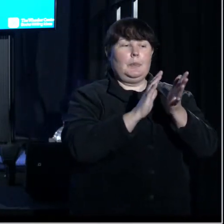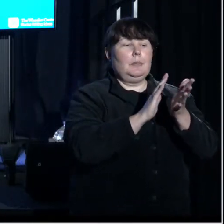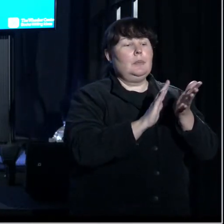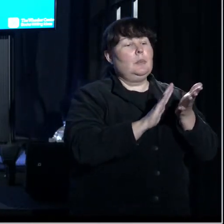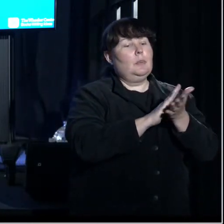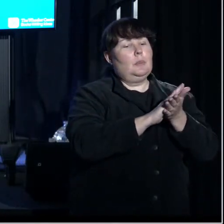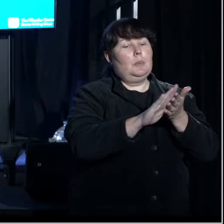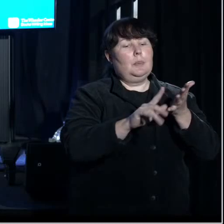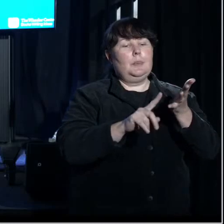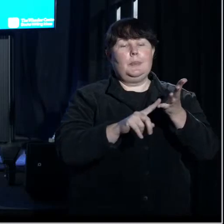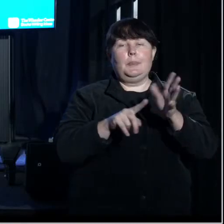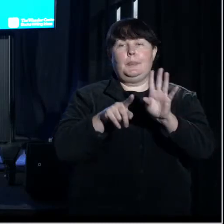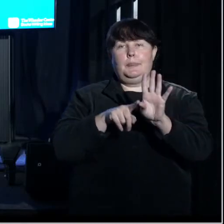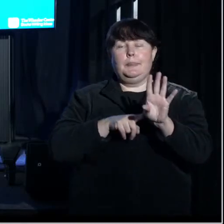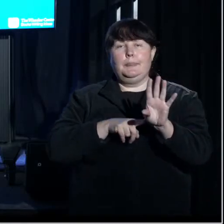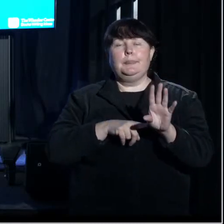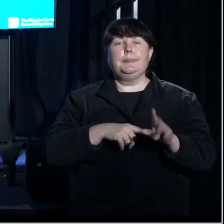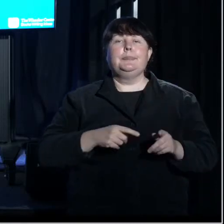Found Object.